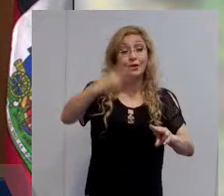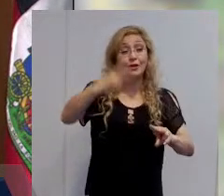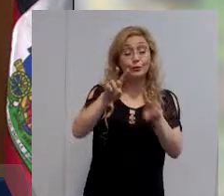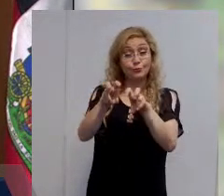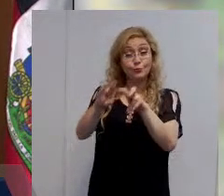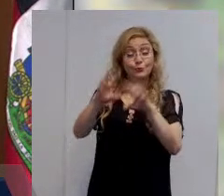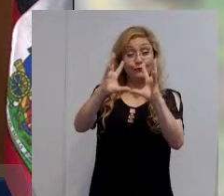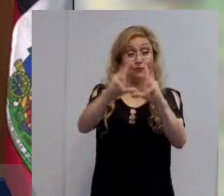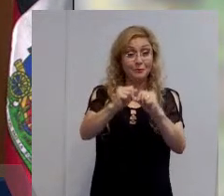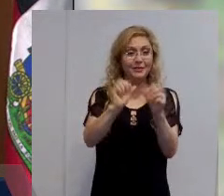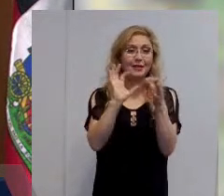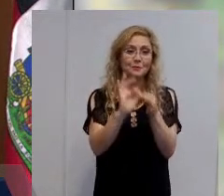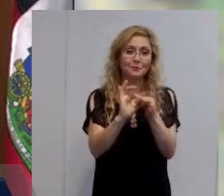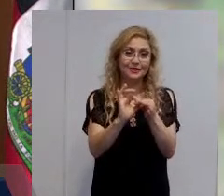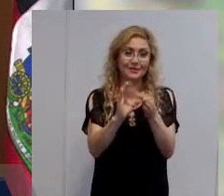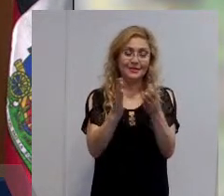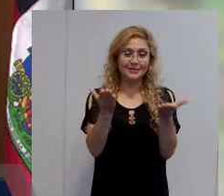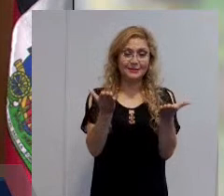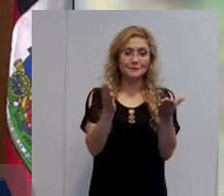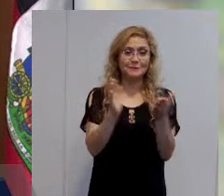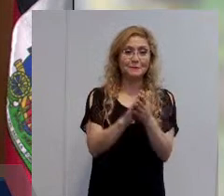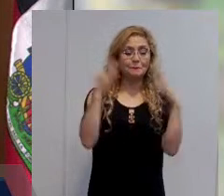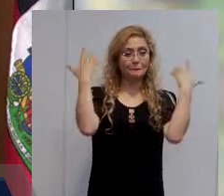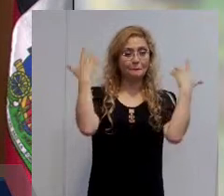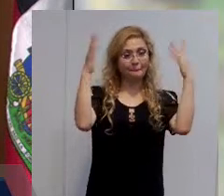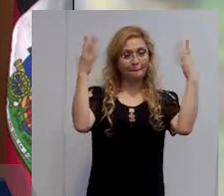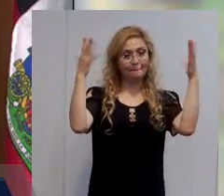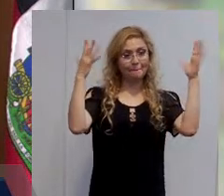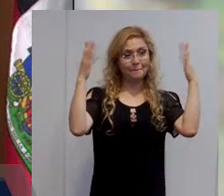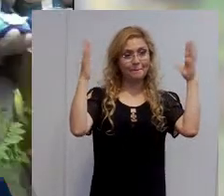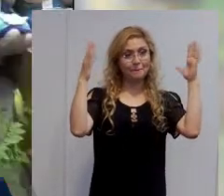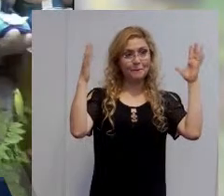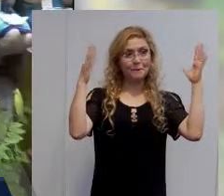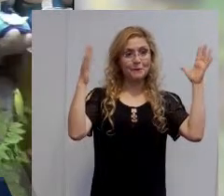valuing family farming. Thank you very much.